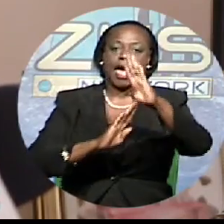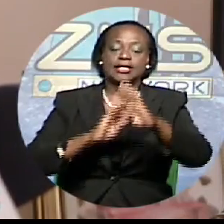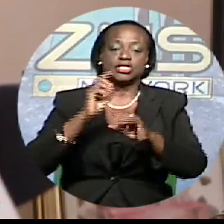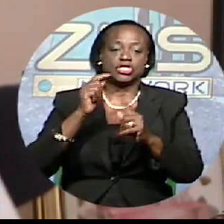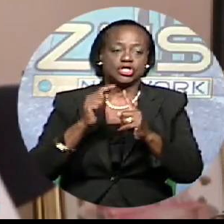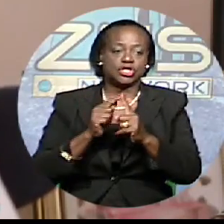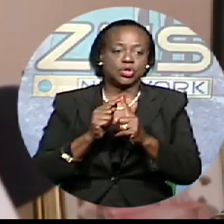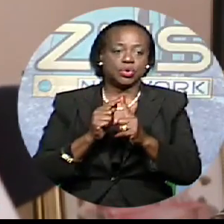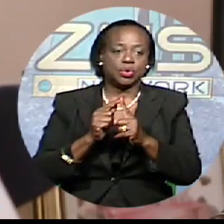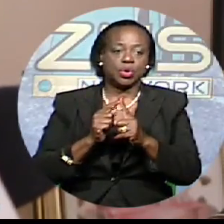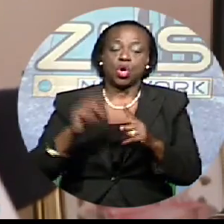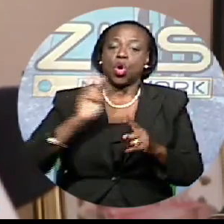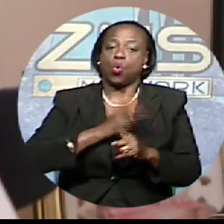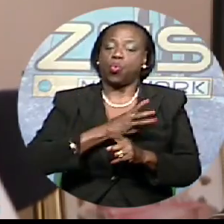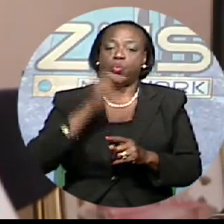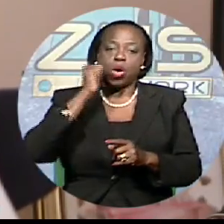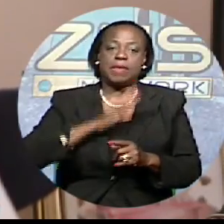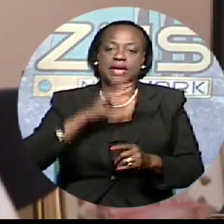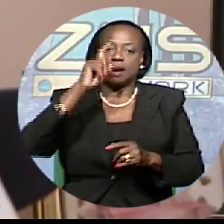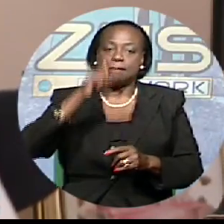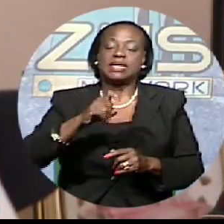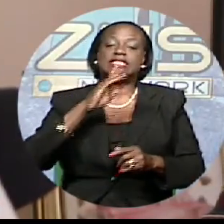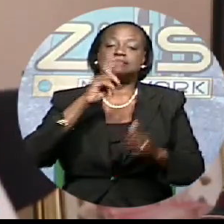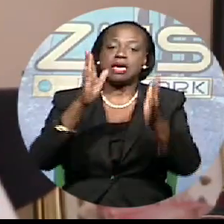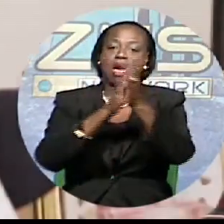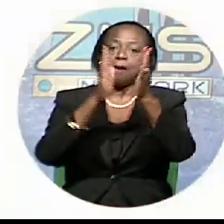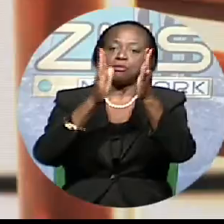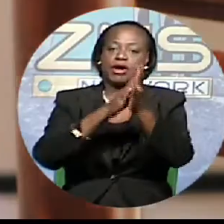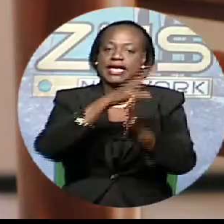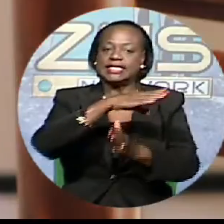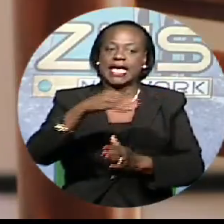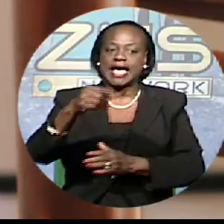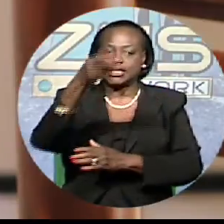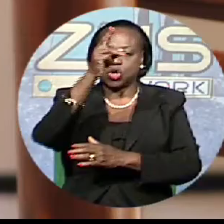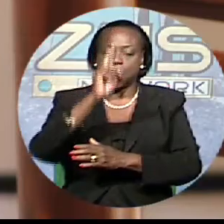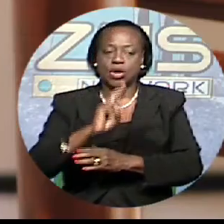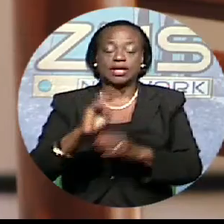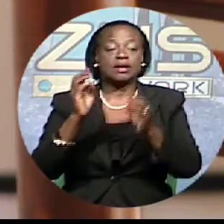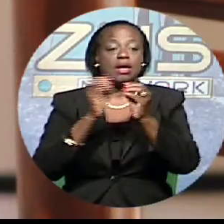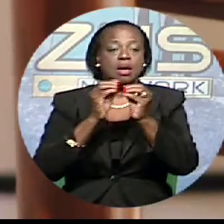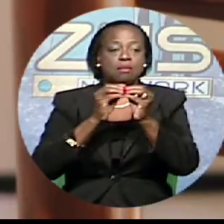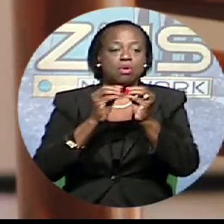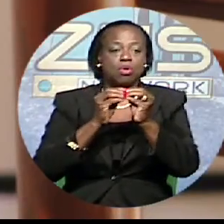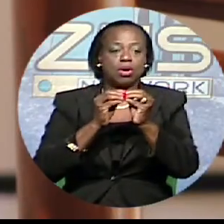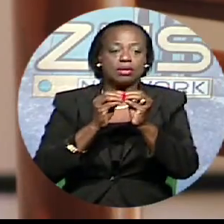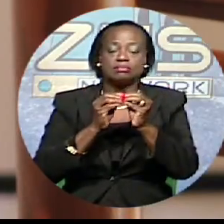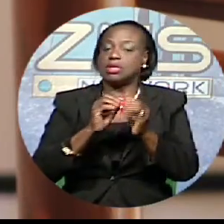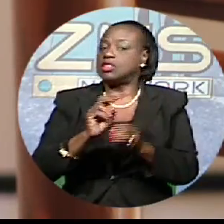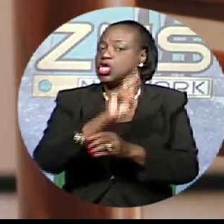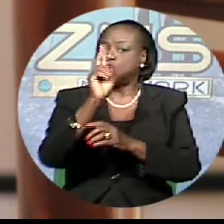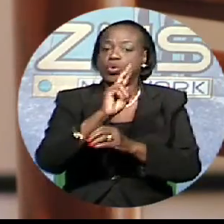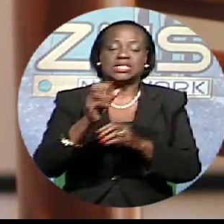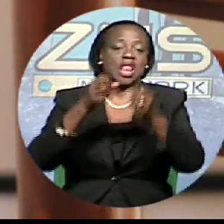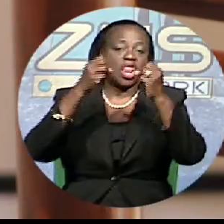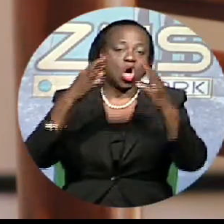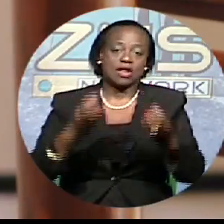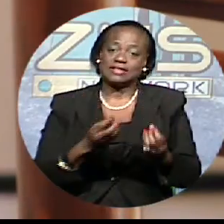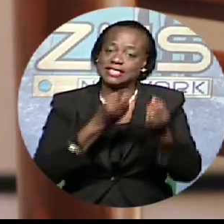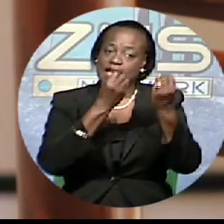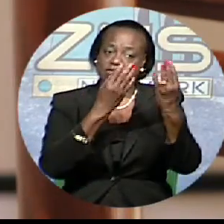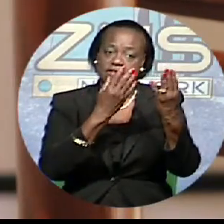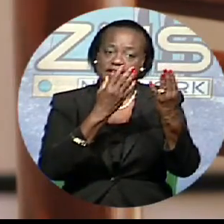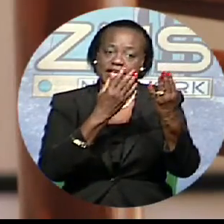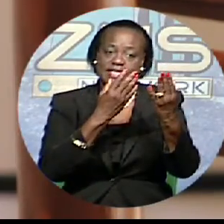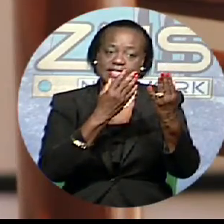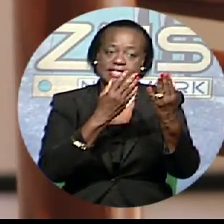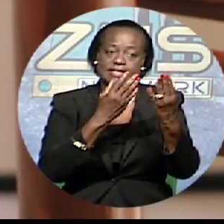women should be praised and honored more than they are. And there was a lot of sacrifice. Hardly